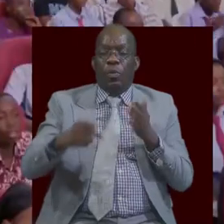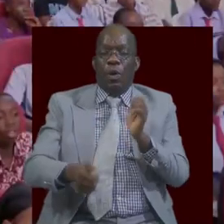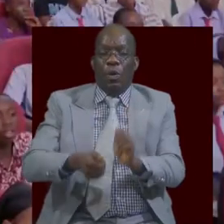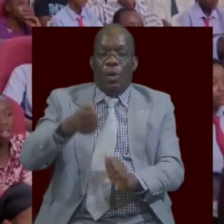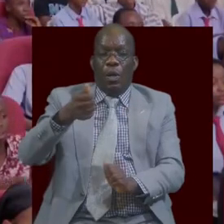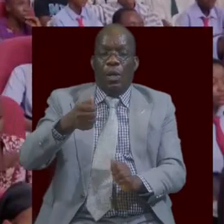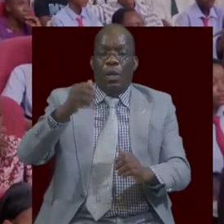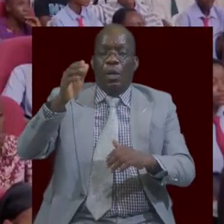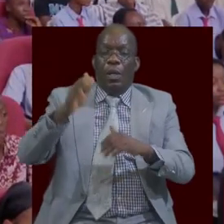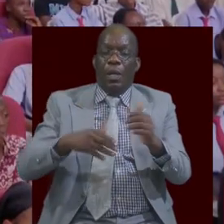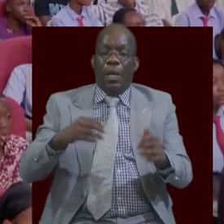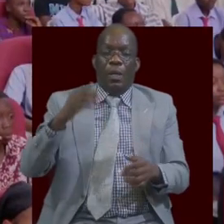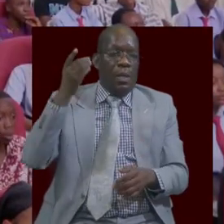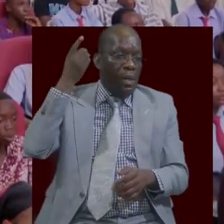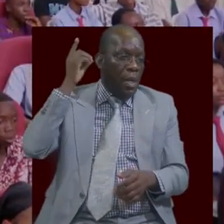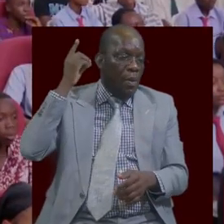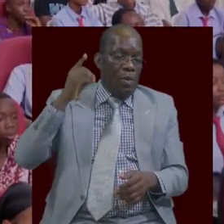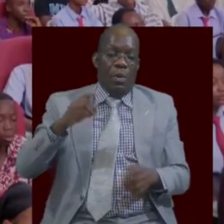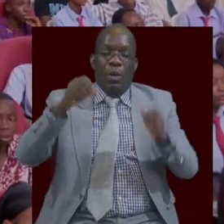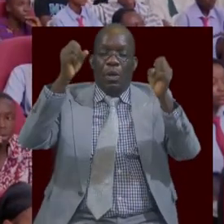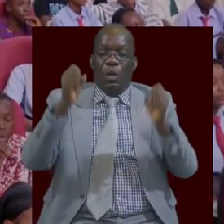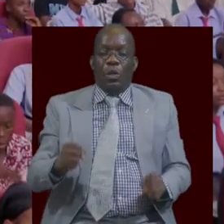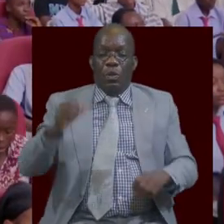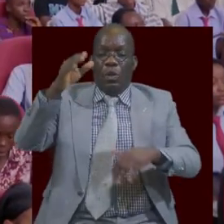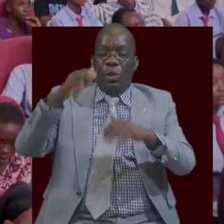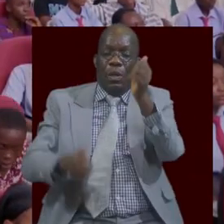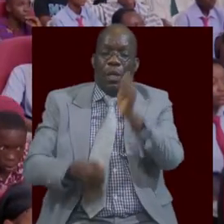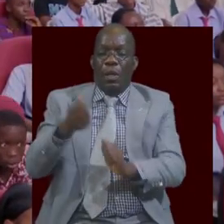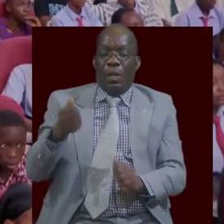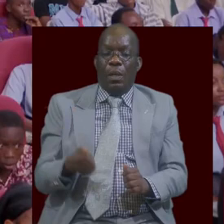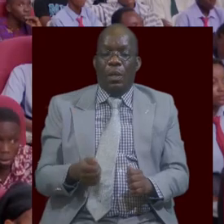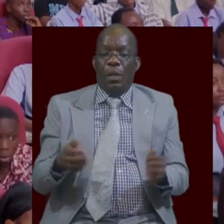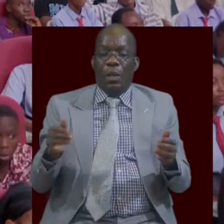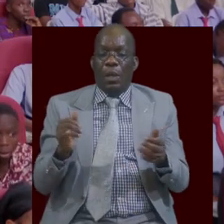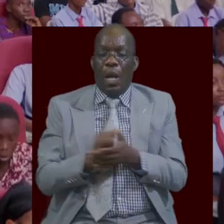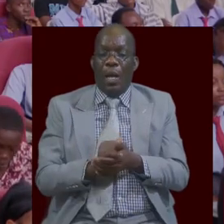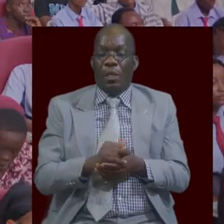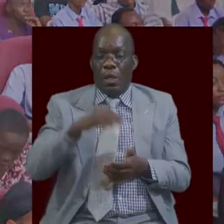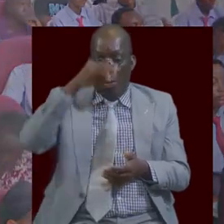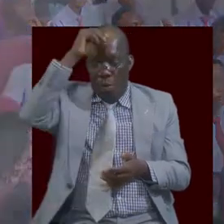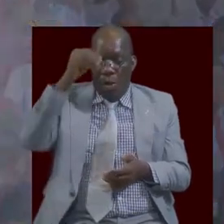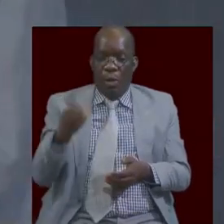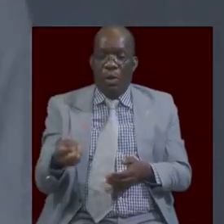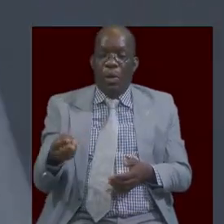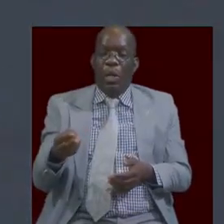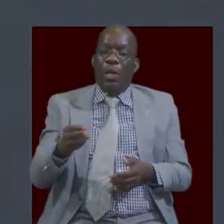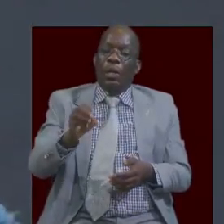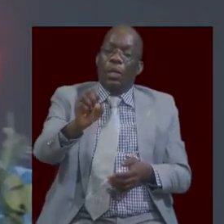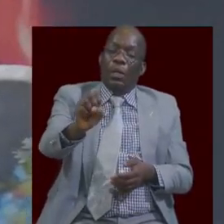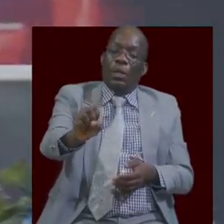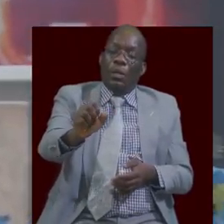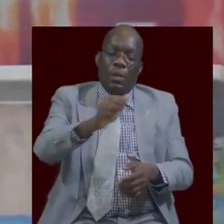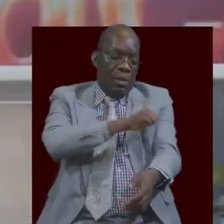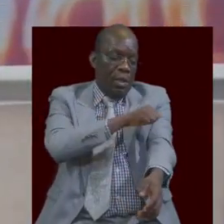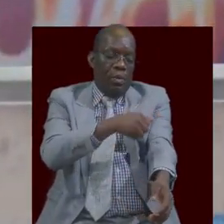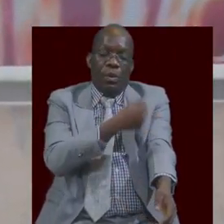diamond, stronger. Look at Samson. That man was powerful. He killed a